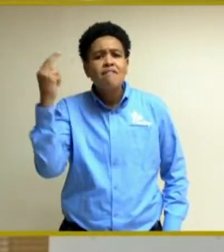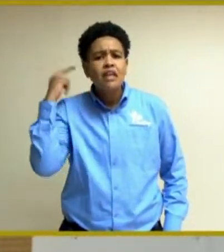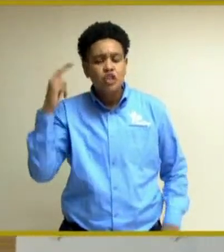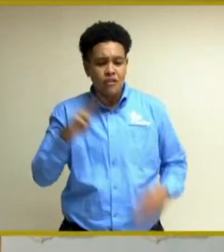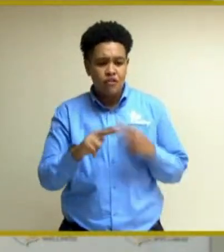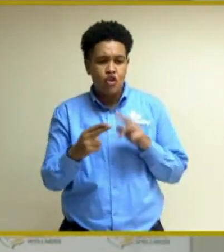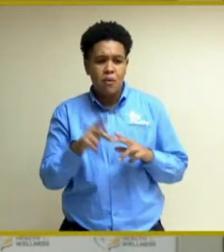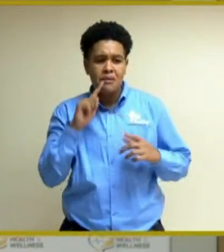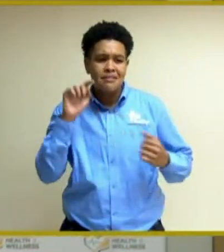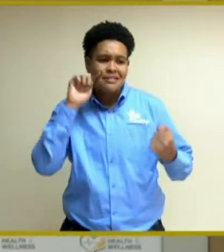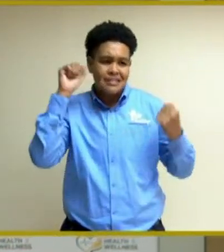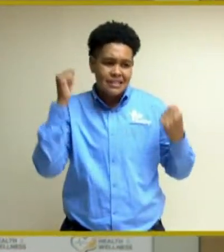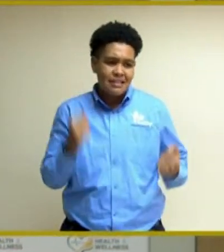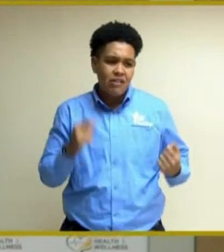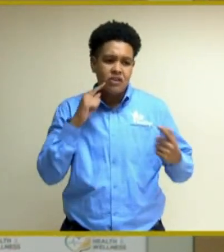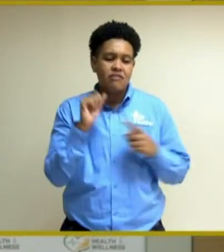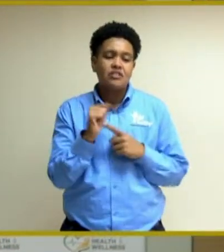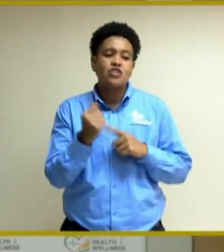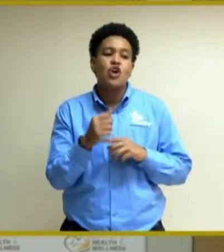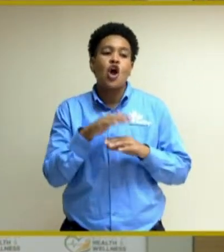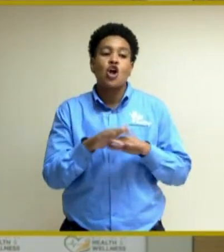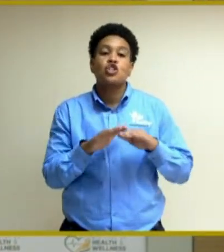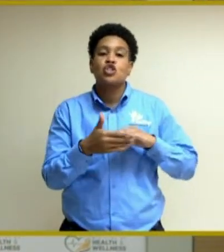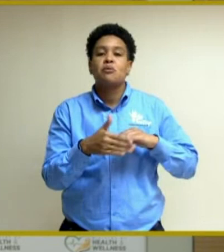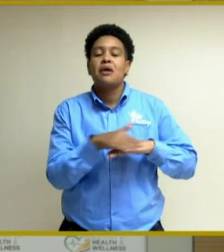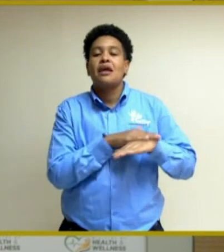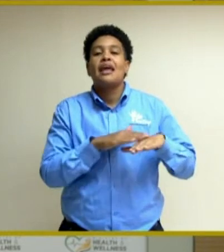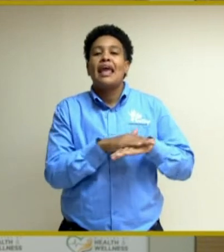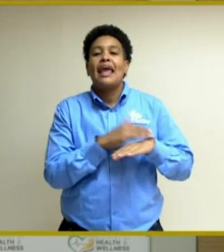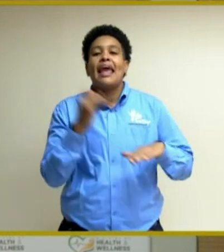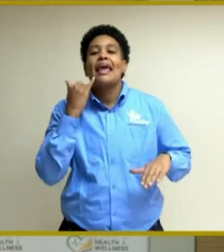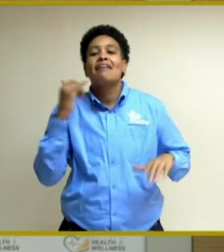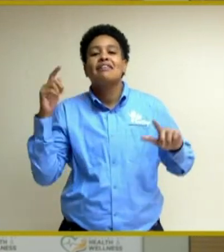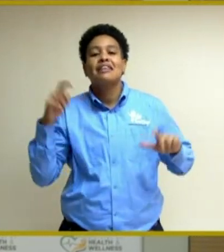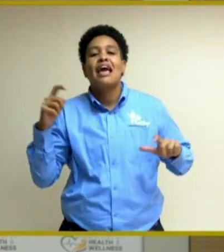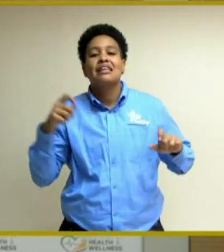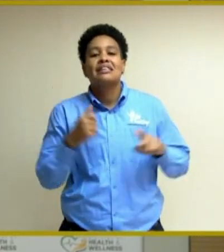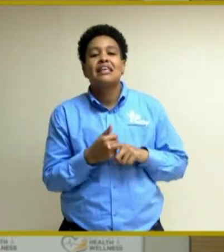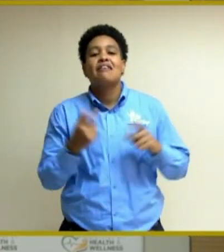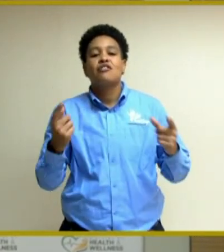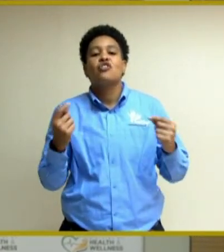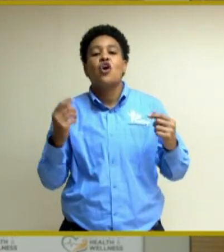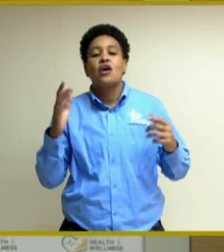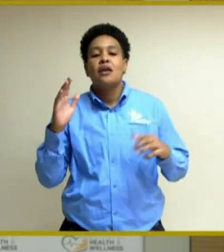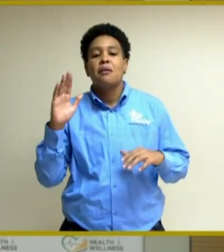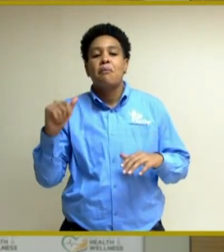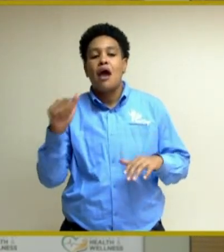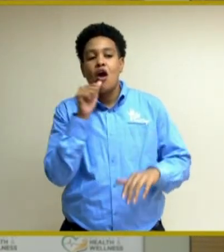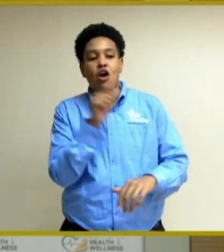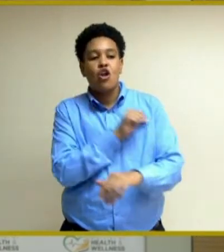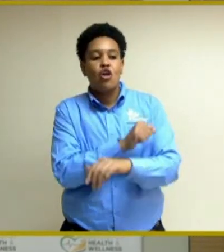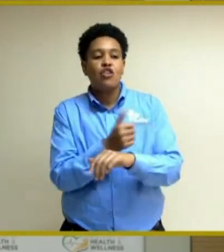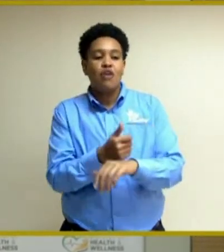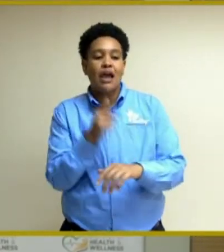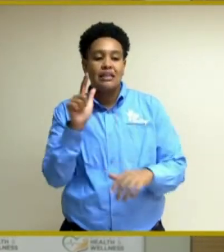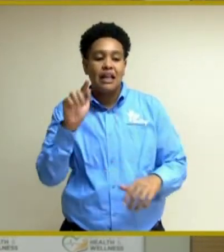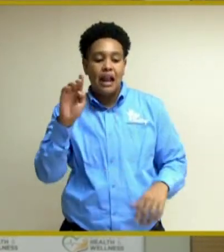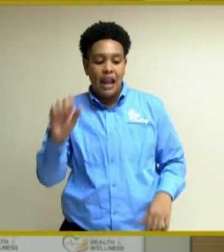and the severity of the situation on the island if tests are being done by unauthorized labs?